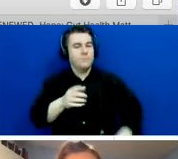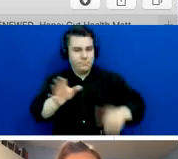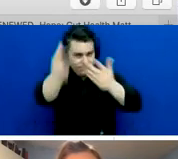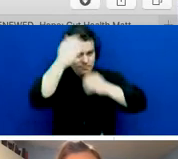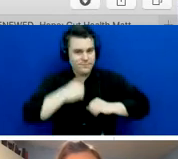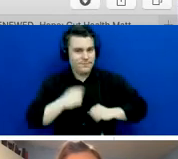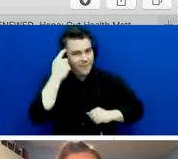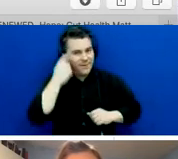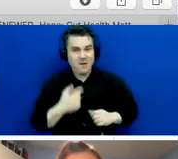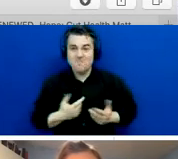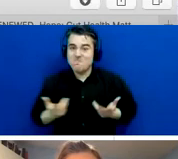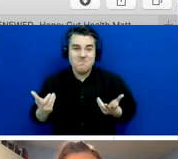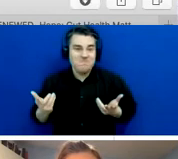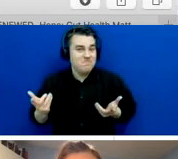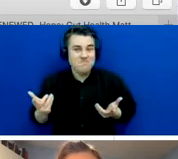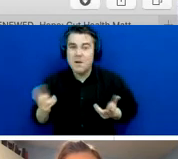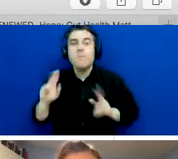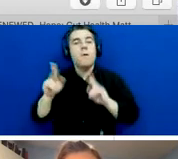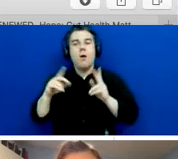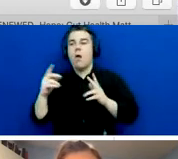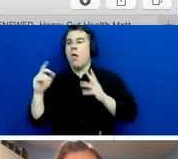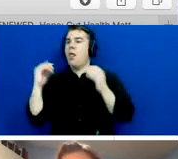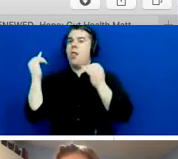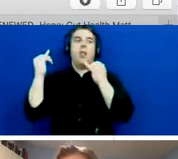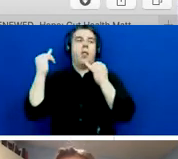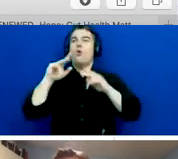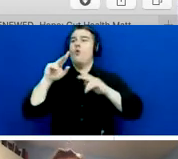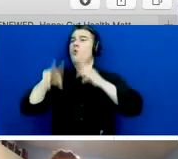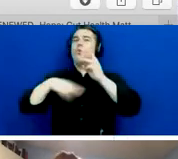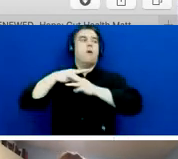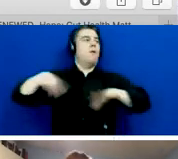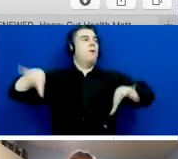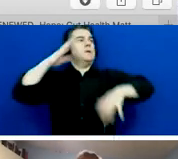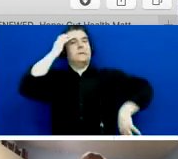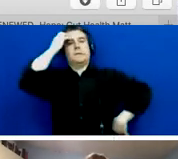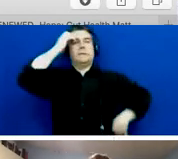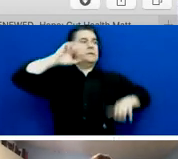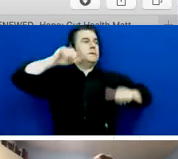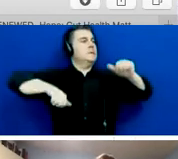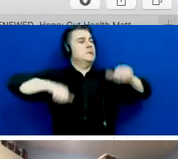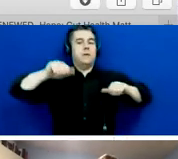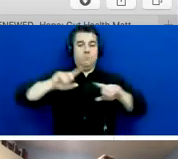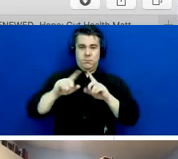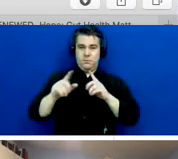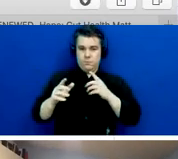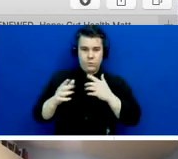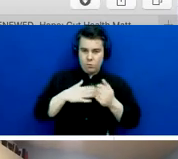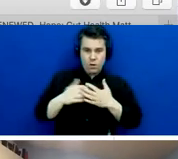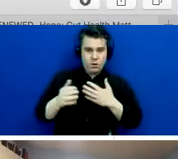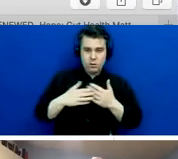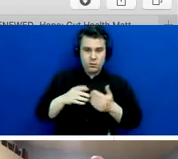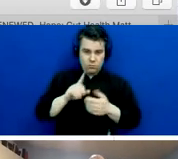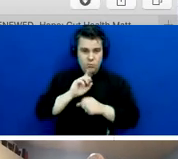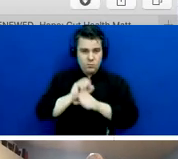going on in the world and not knowing what's going to happen in the near future. But regardless, really, what